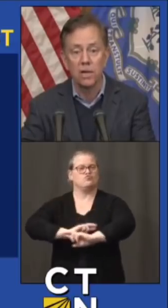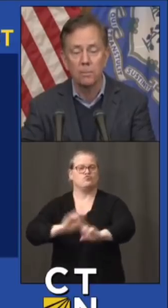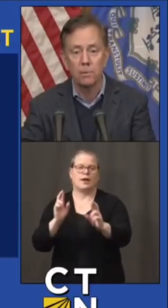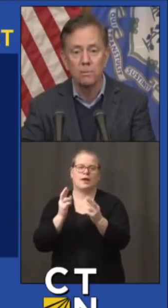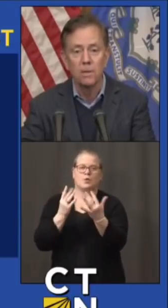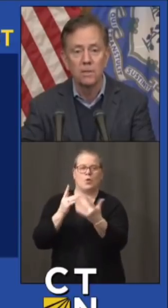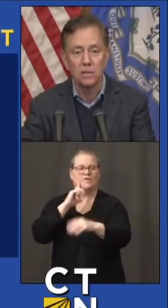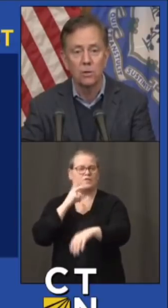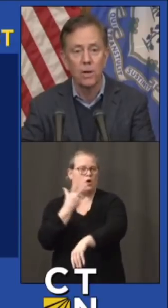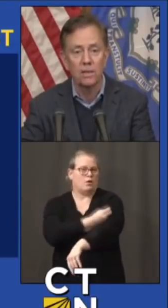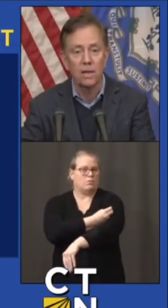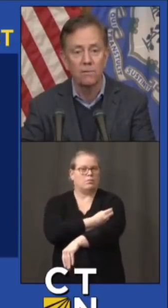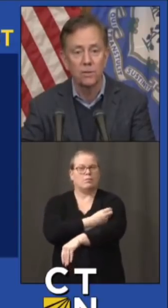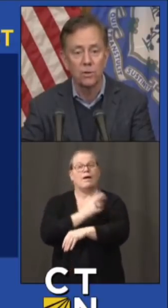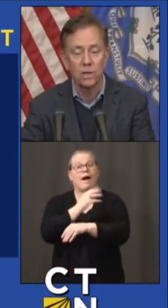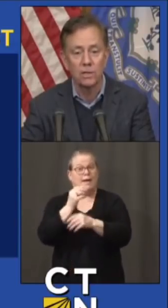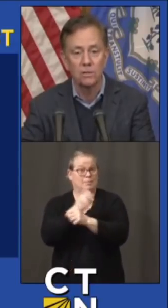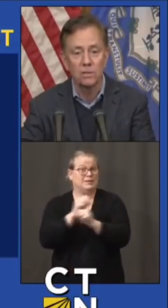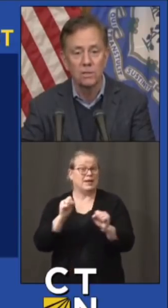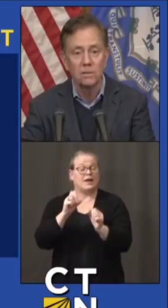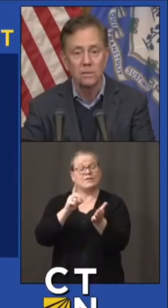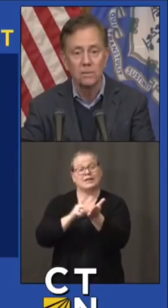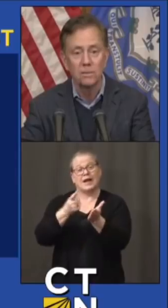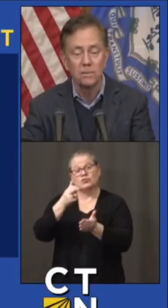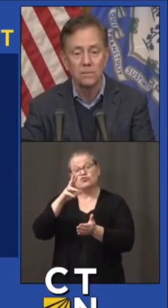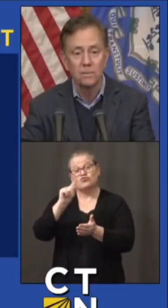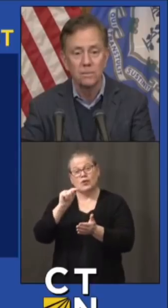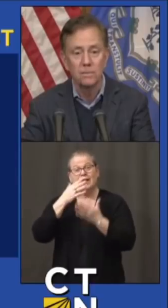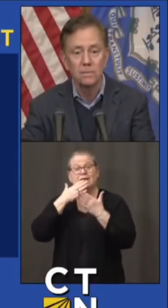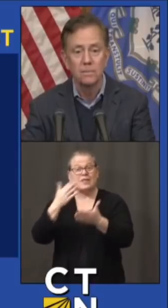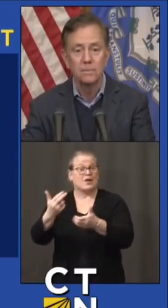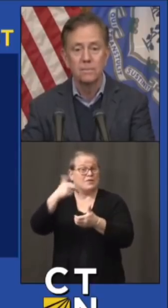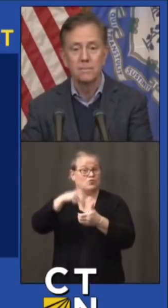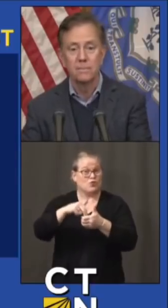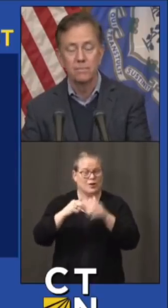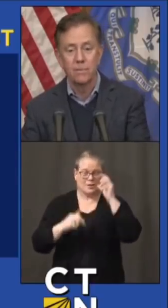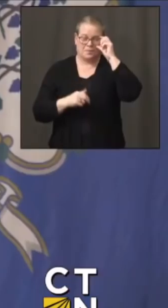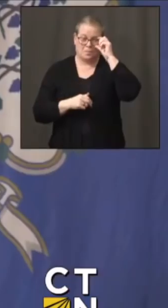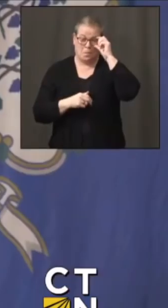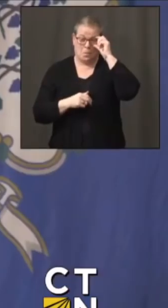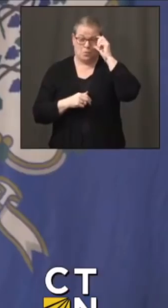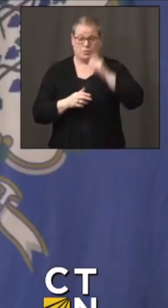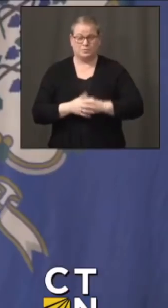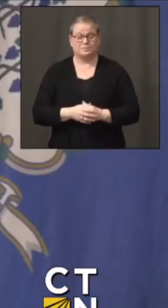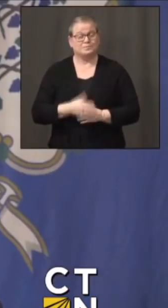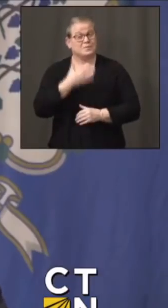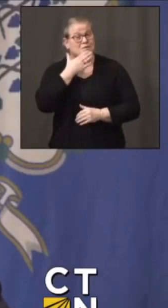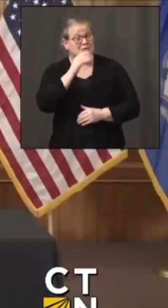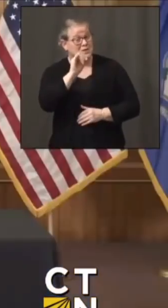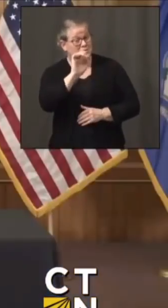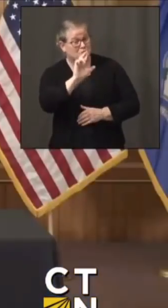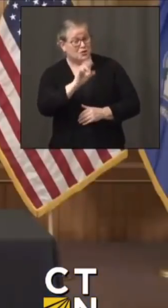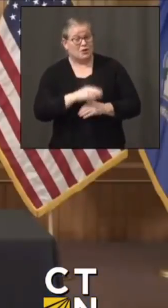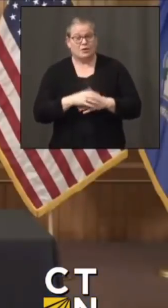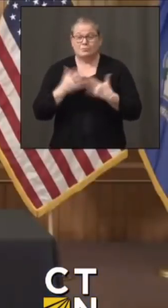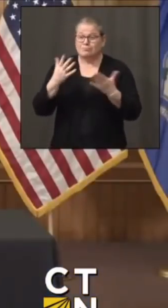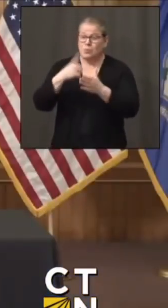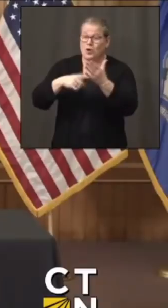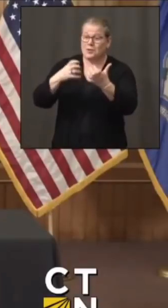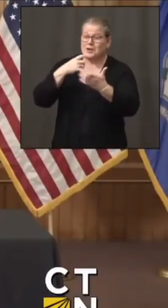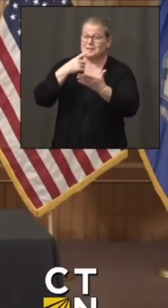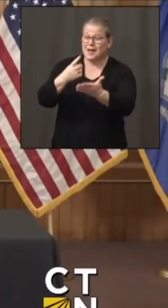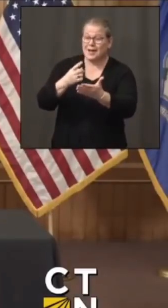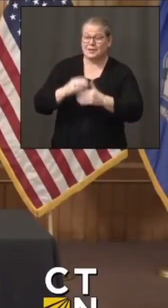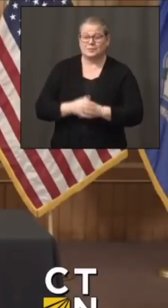by example. Dr. Grant, thank you for joining us. Hey, thank you, sir. What do you have to say? Well, I